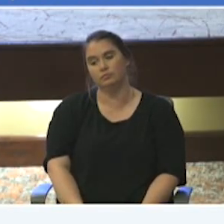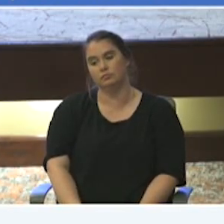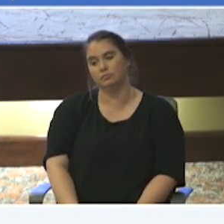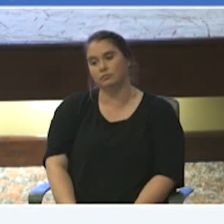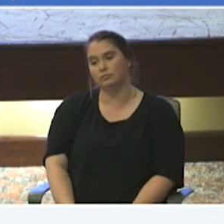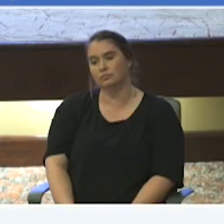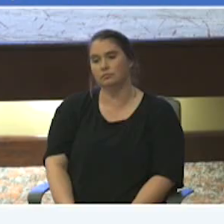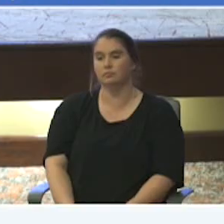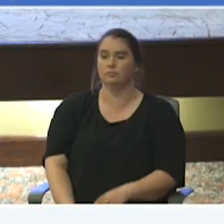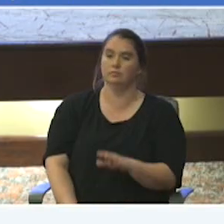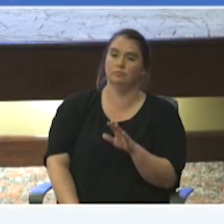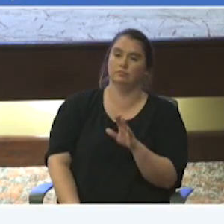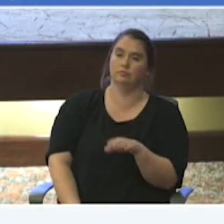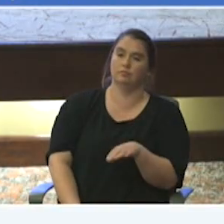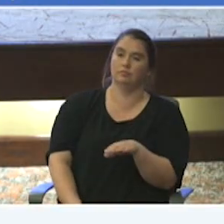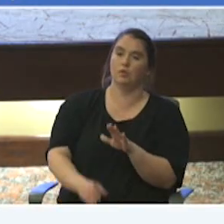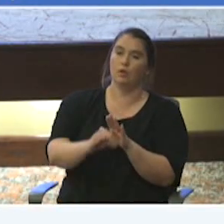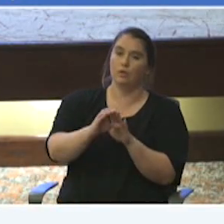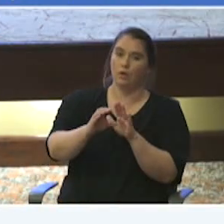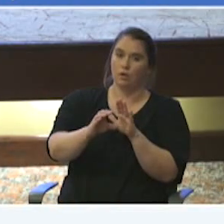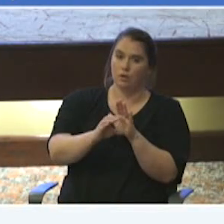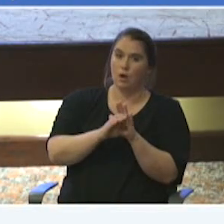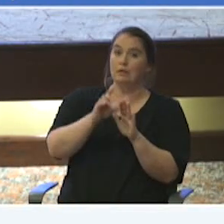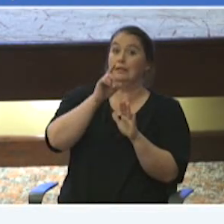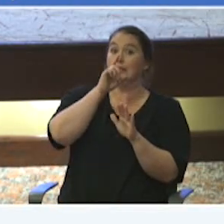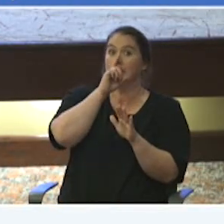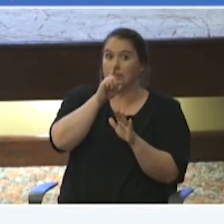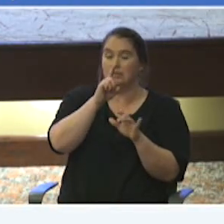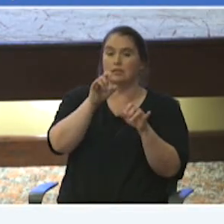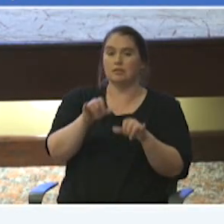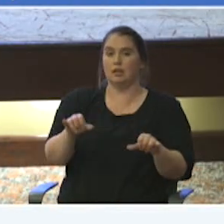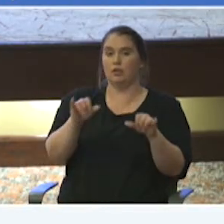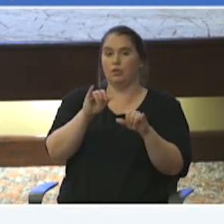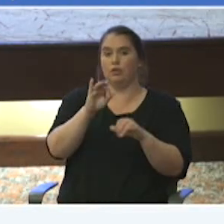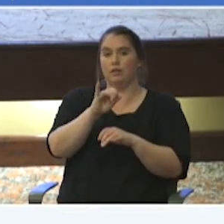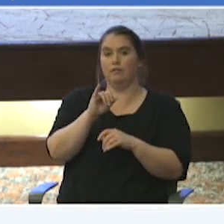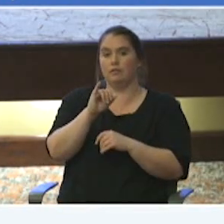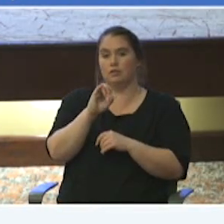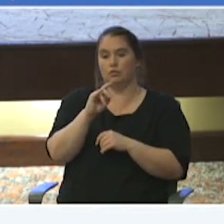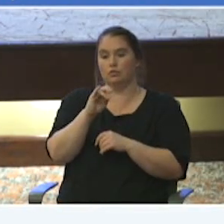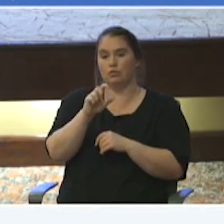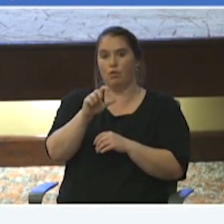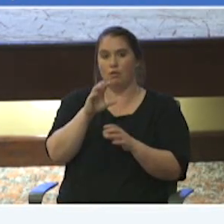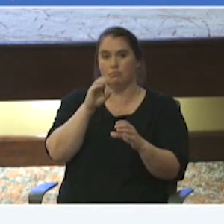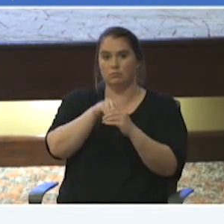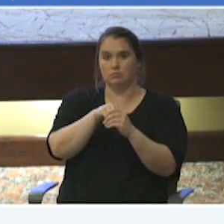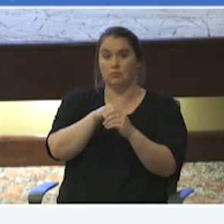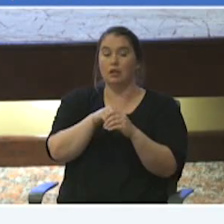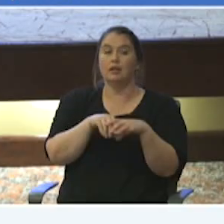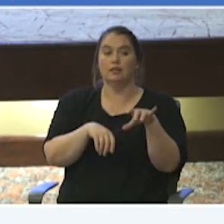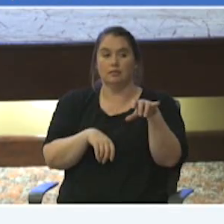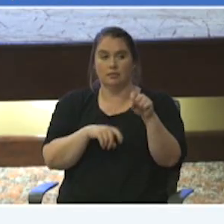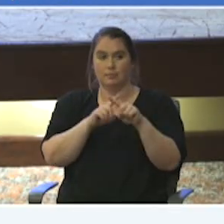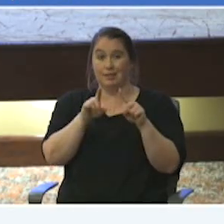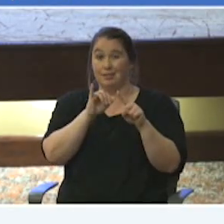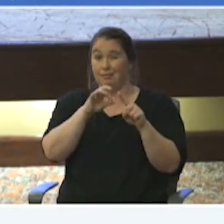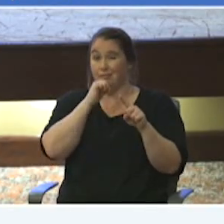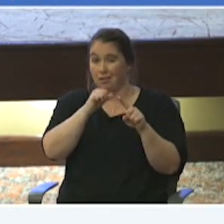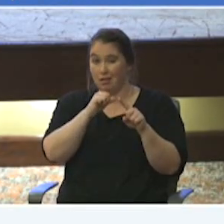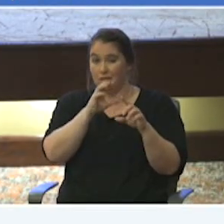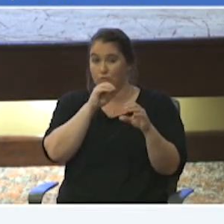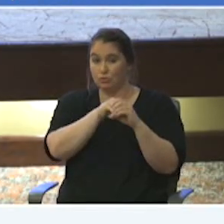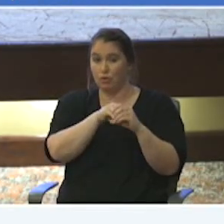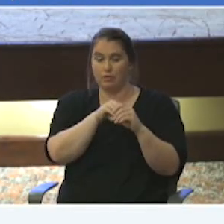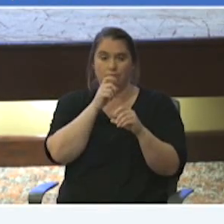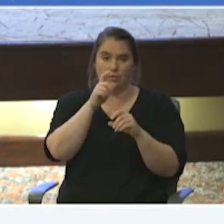So the code is the standard if they install. If they install, but it's not a requirement that they install. Yeah,